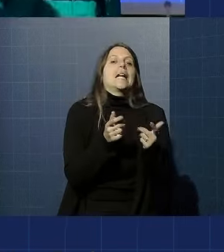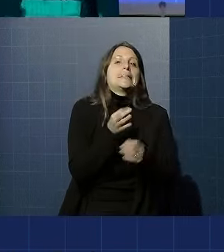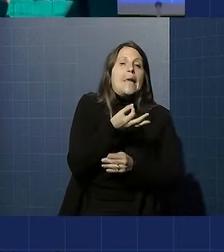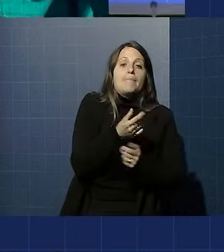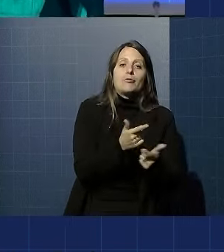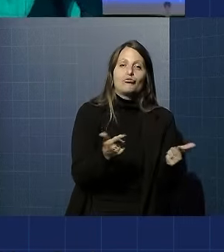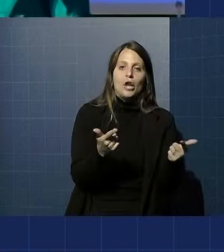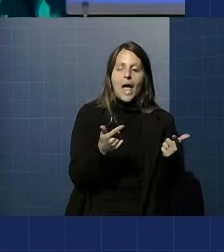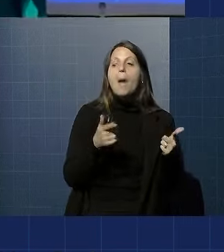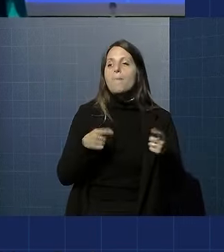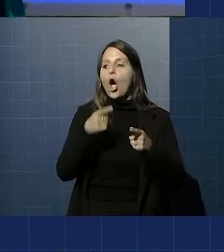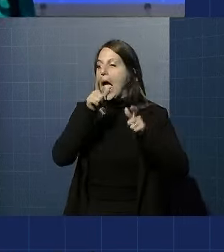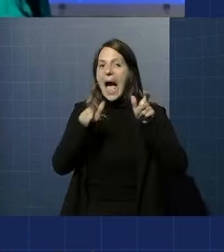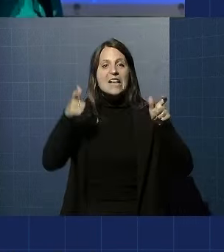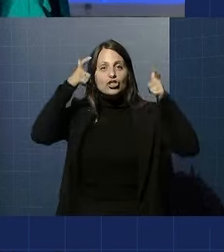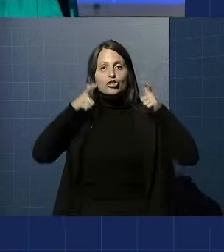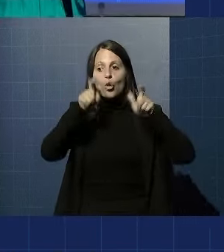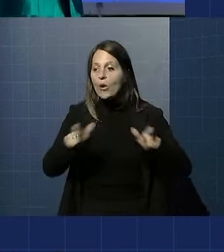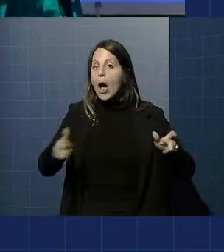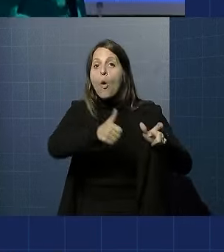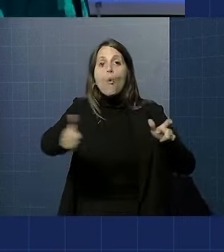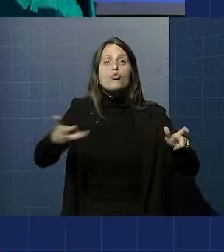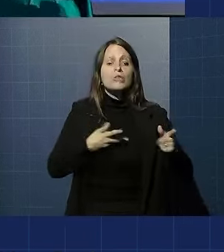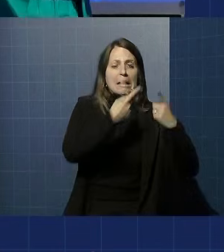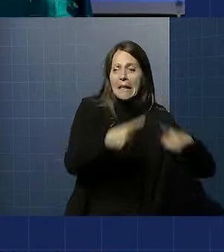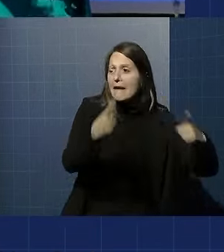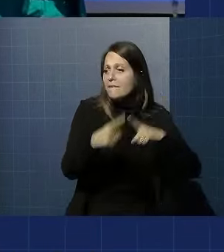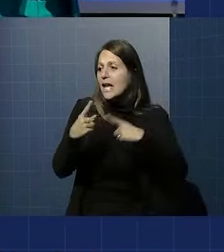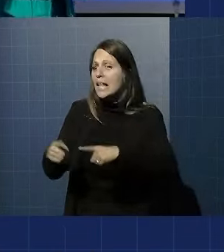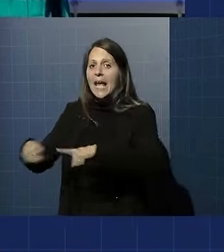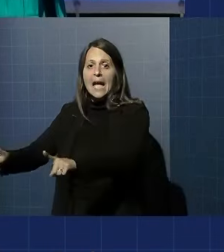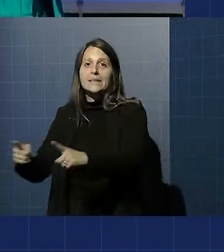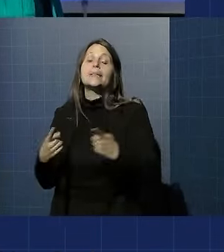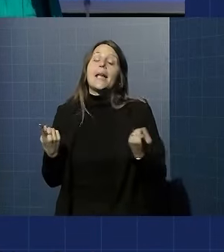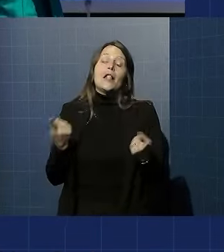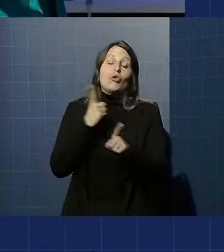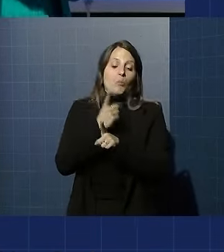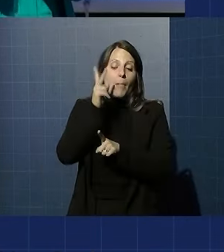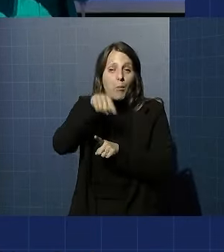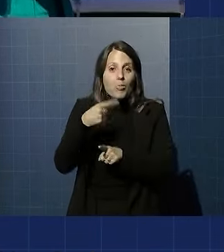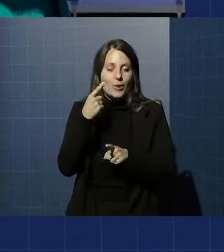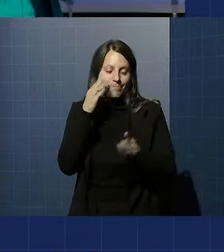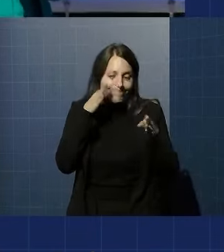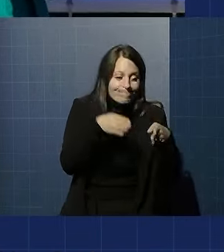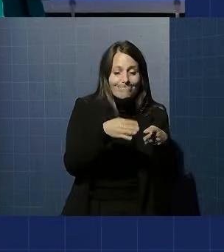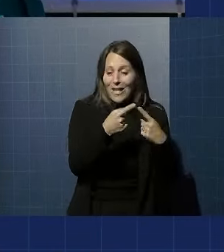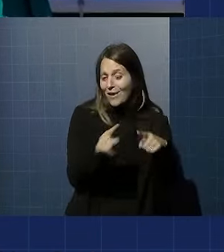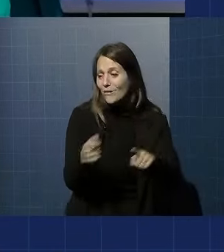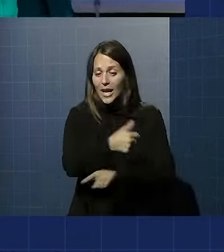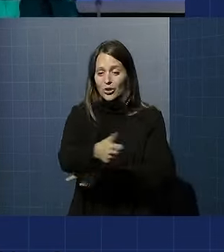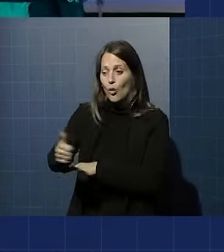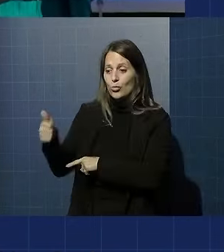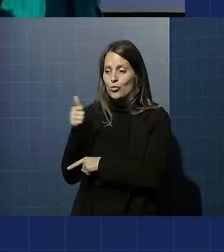do science here on Earth in platforms or analogs, as we call it, that simulates certain aspects